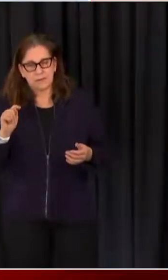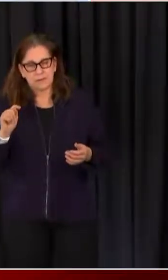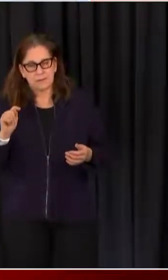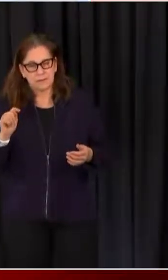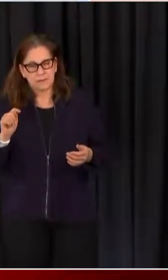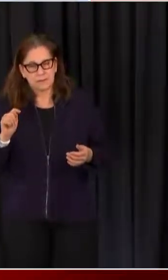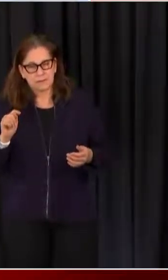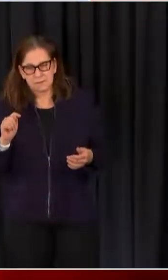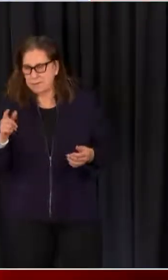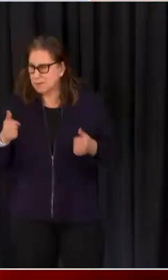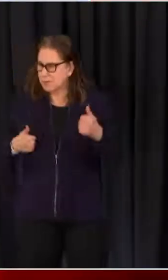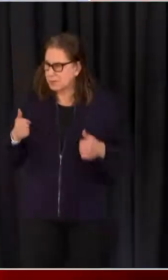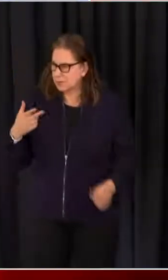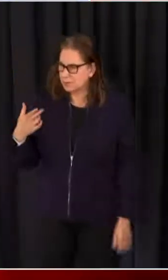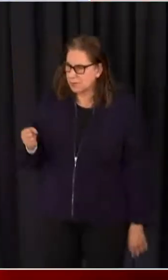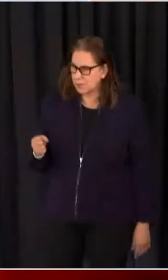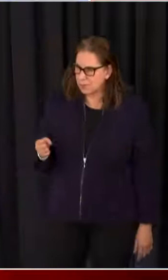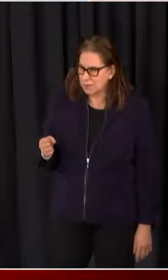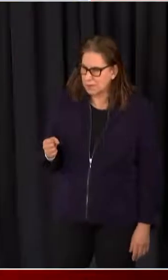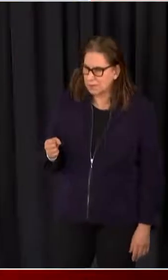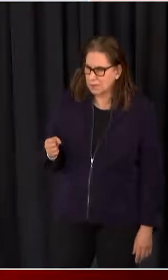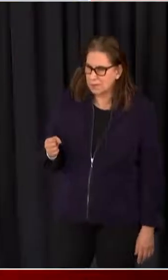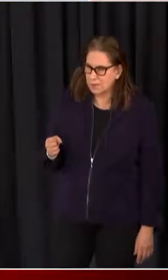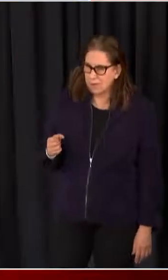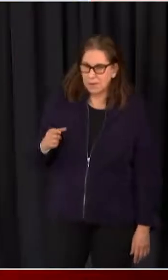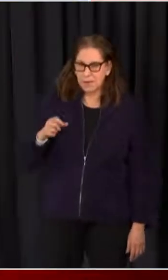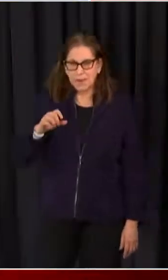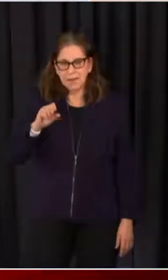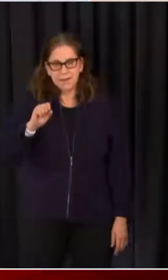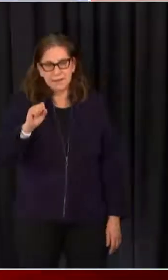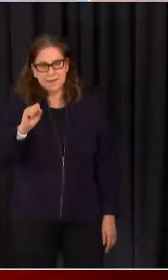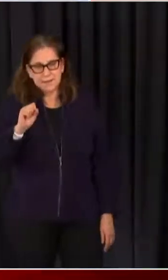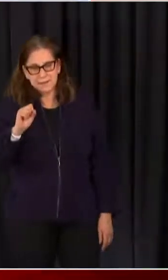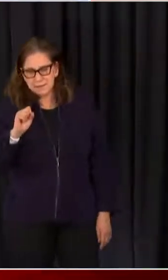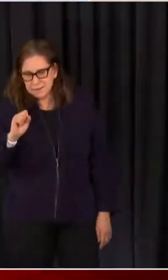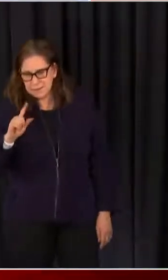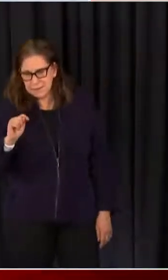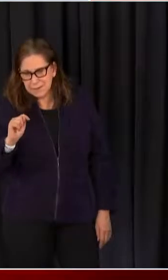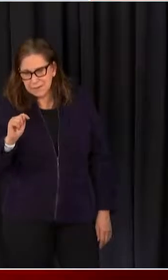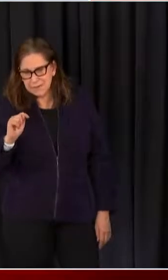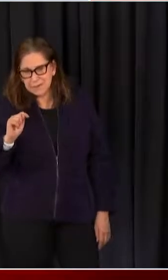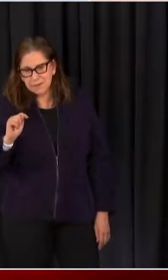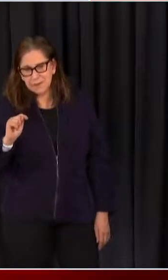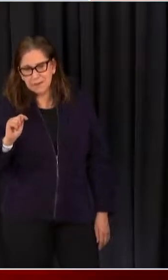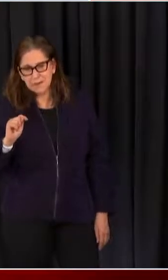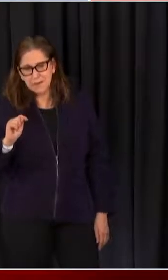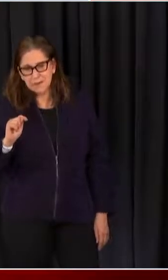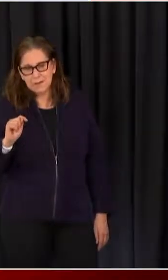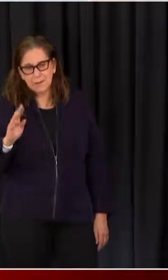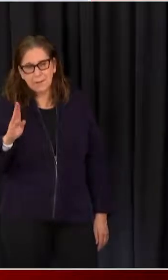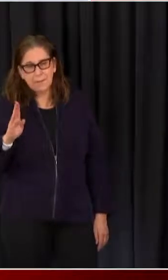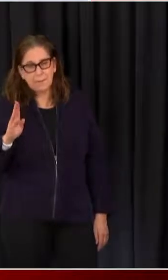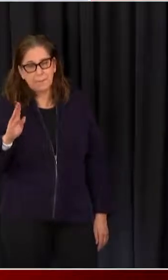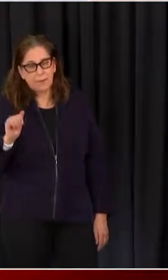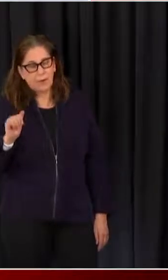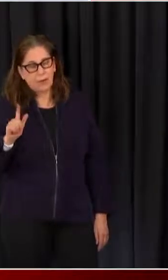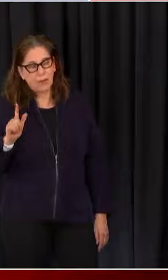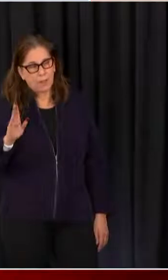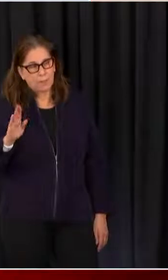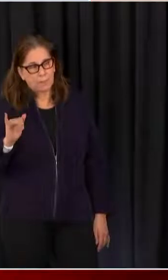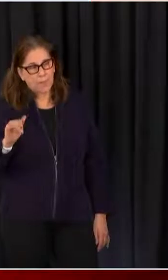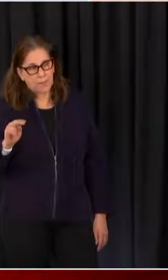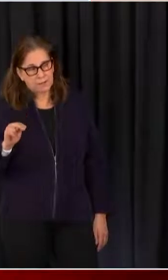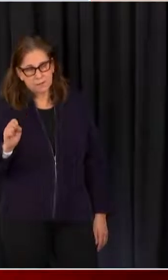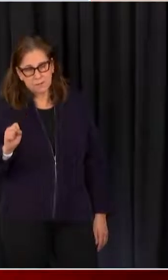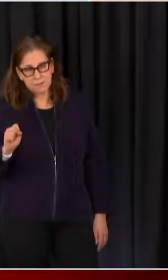doing schools? that. Which high schools? I know St. Albans is doing Okay. it, Washington International is doing it. My understanding is